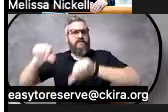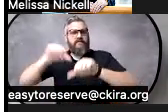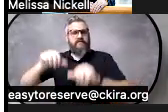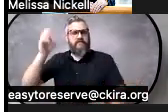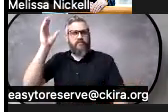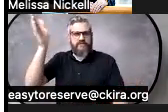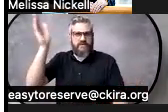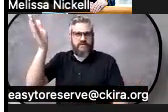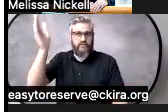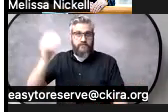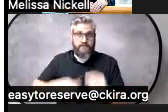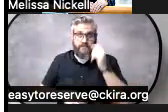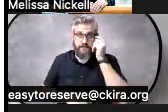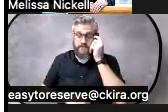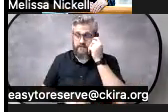presentations.